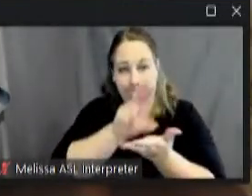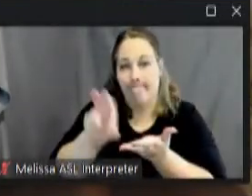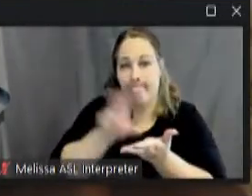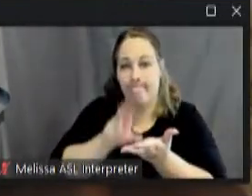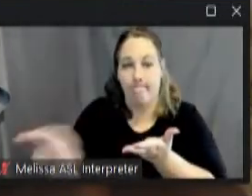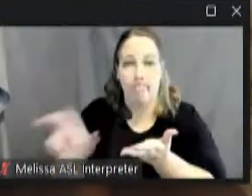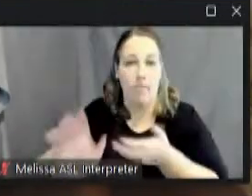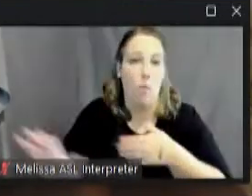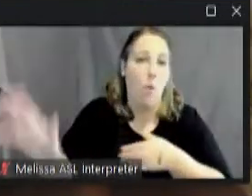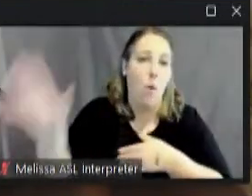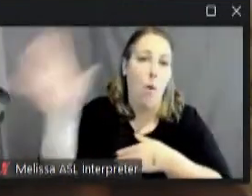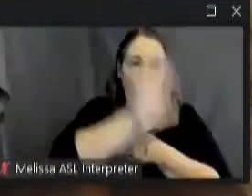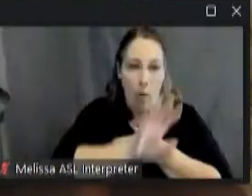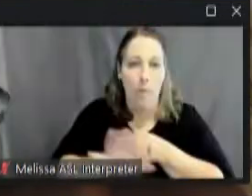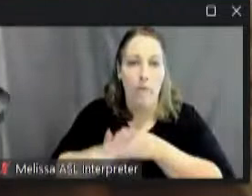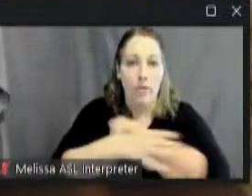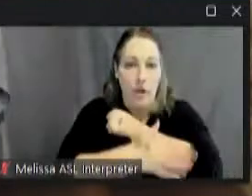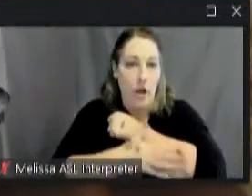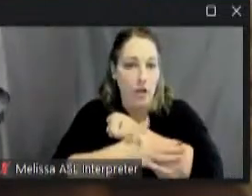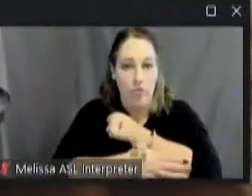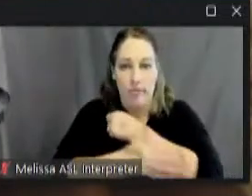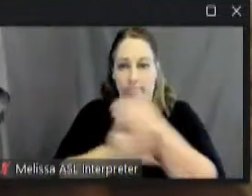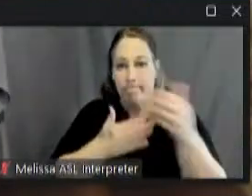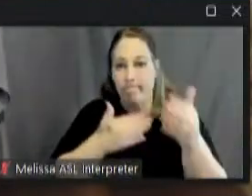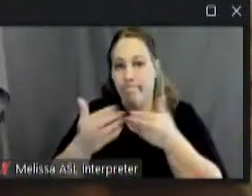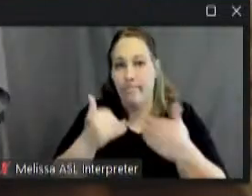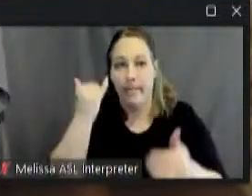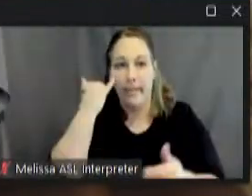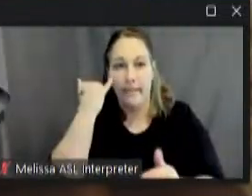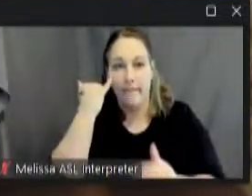country, whether urban or rural.